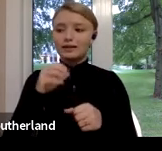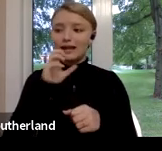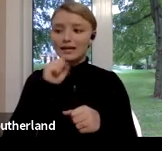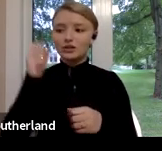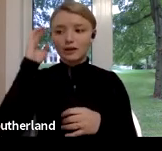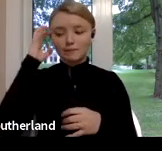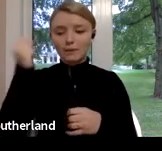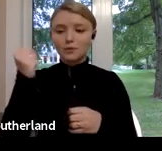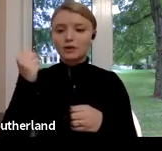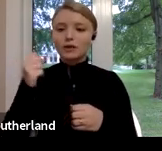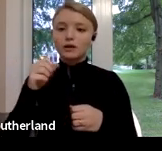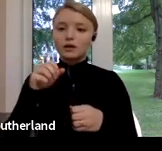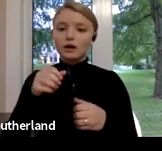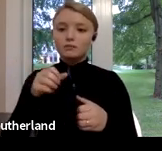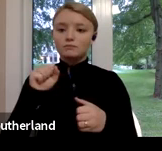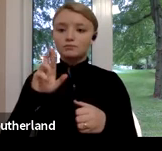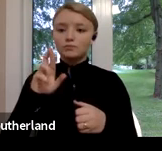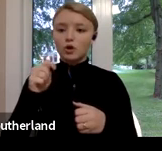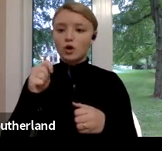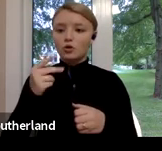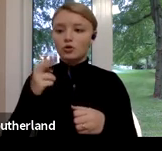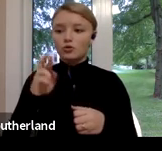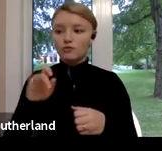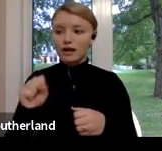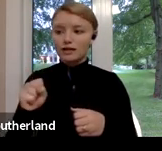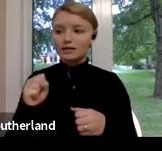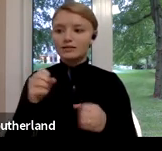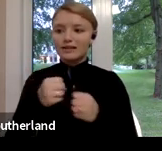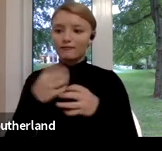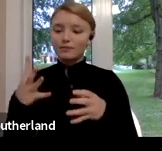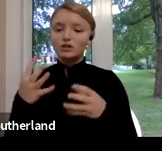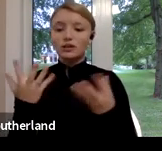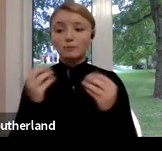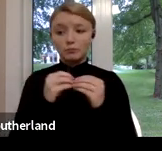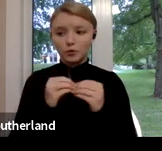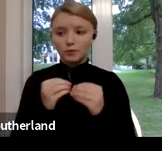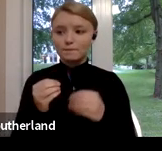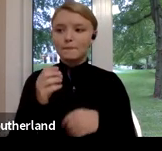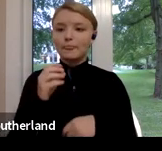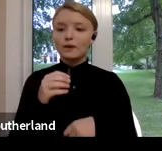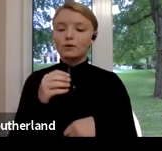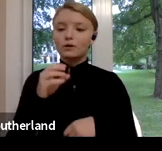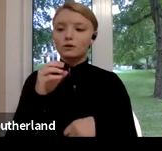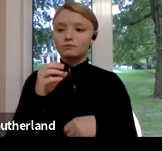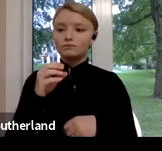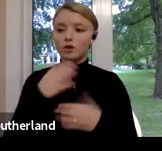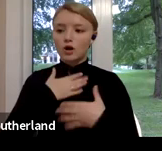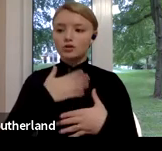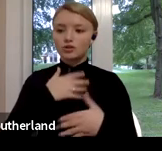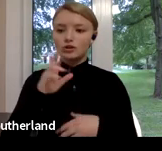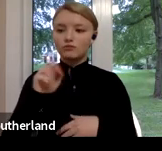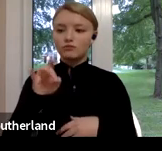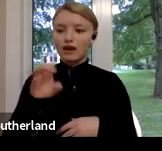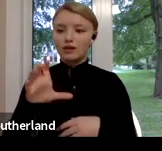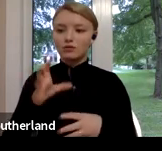more. So oxygen radical absorbance capacity, also known as ORAC, is a method